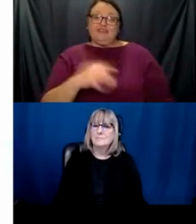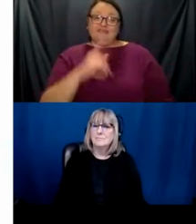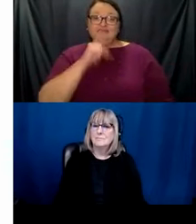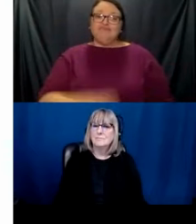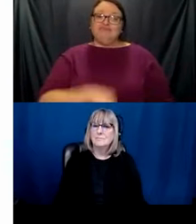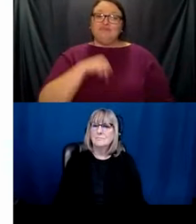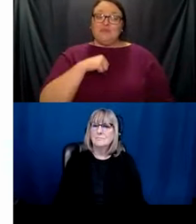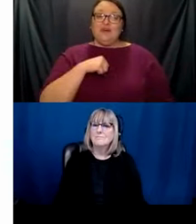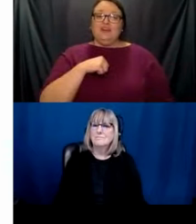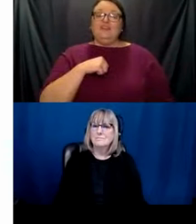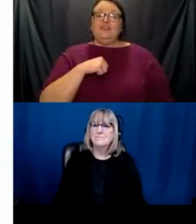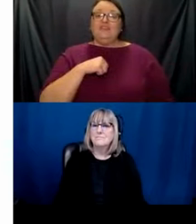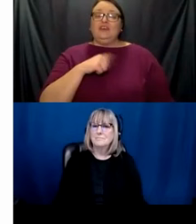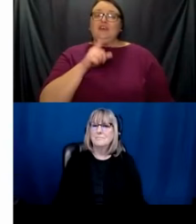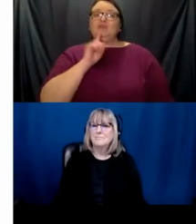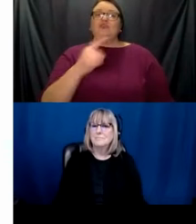levantar